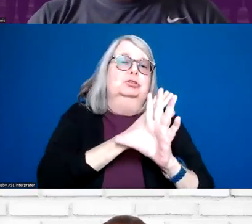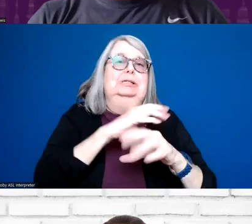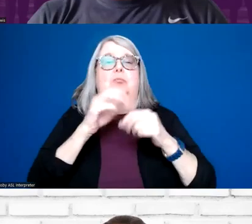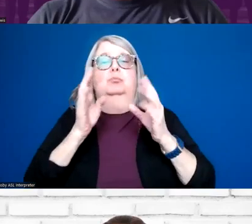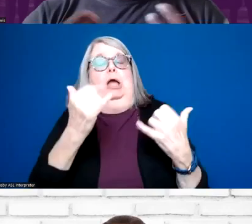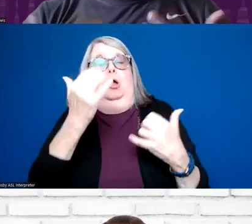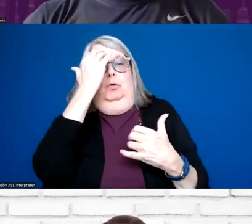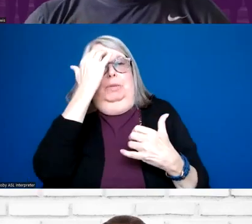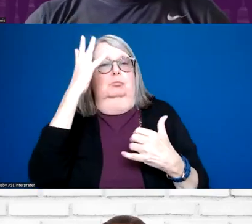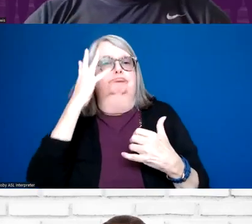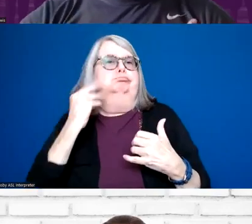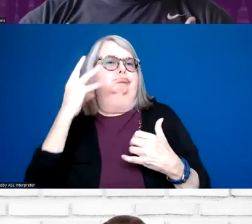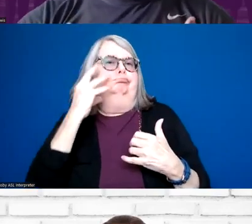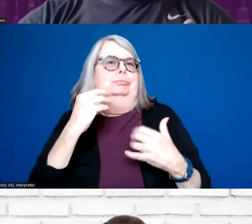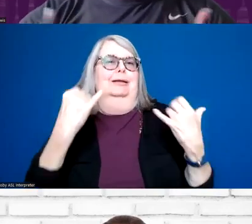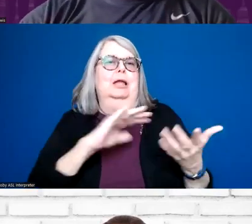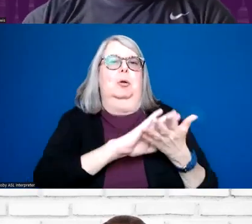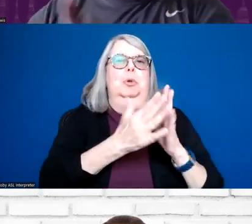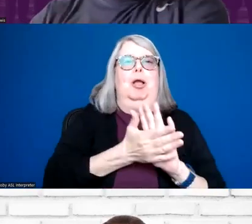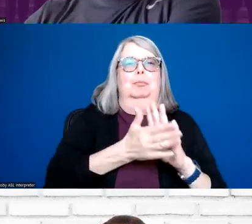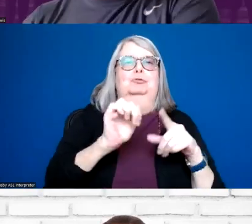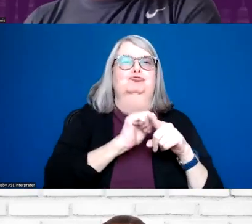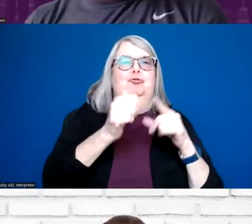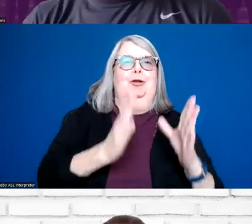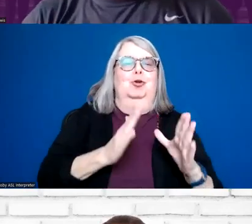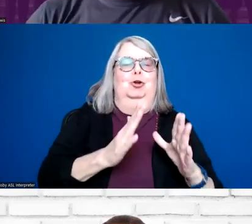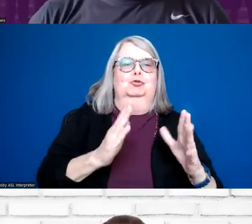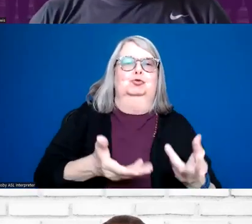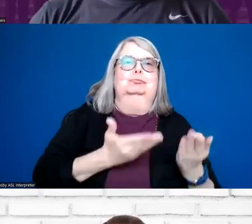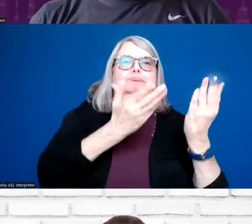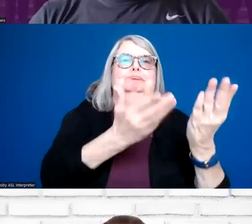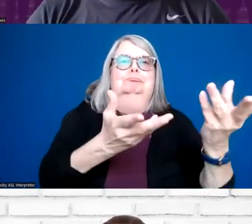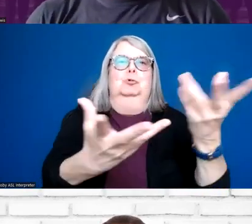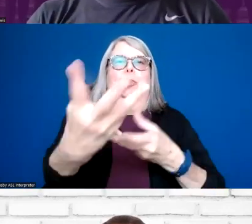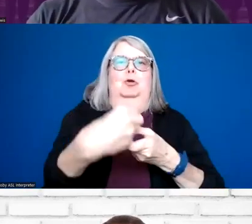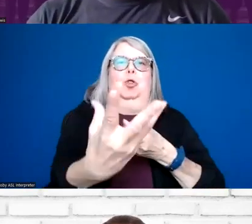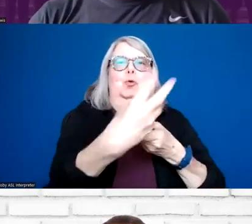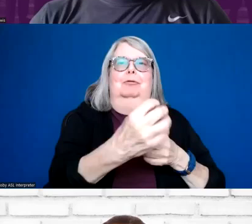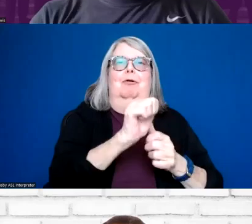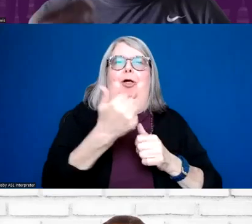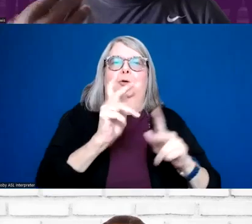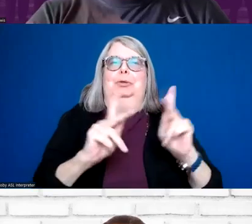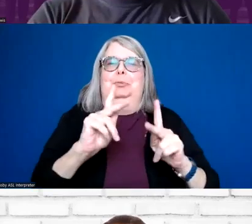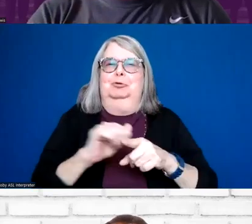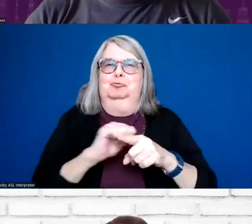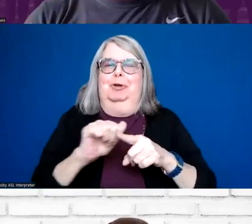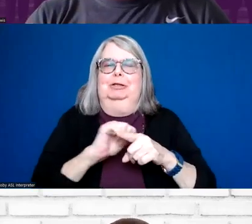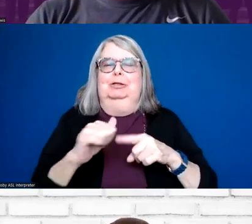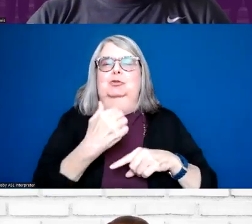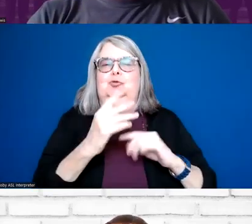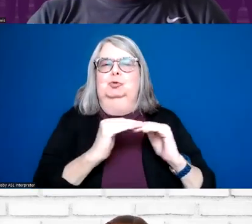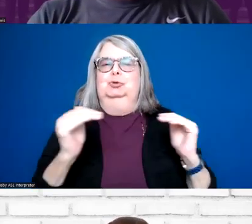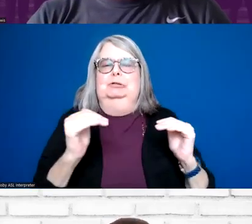are familiar with it, we now become the trainers to bring in others. And so it's a 2-tier process. And so the first time,